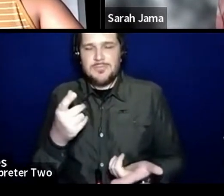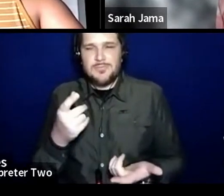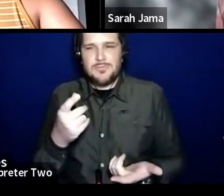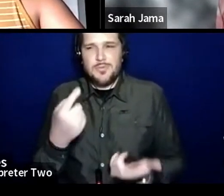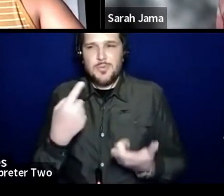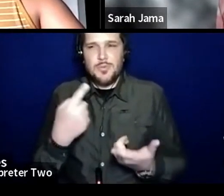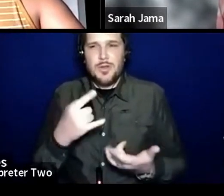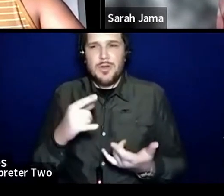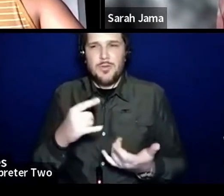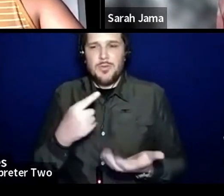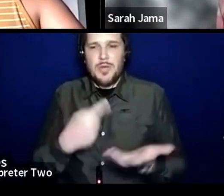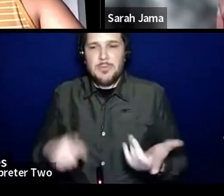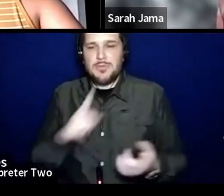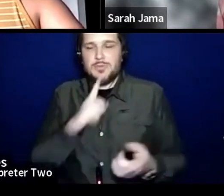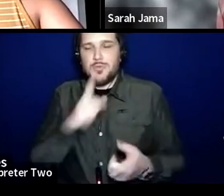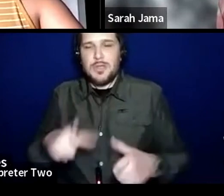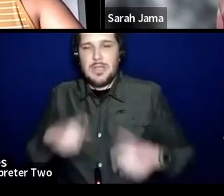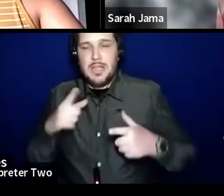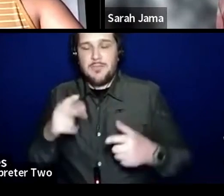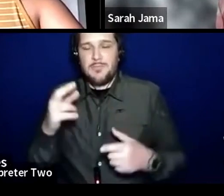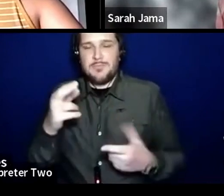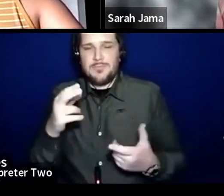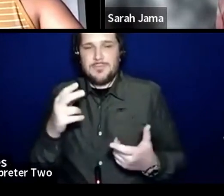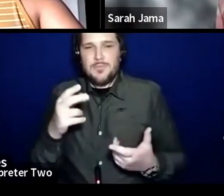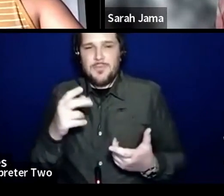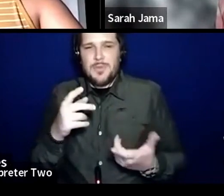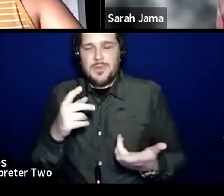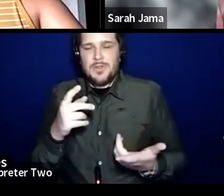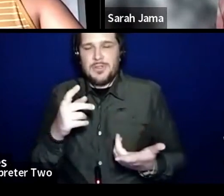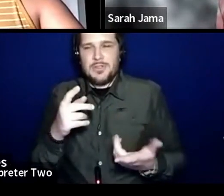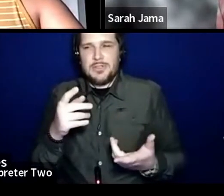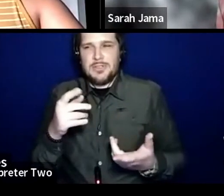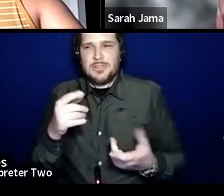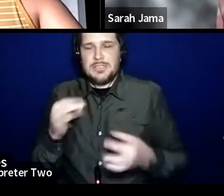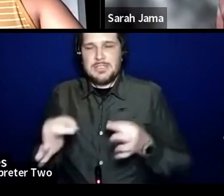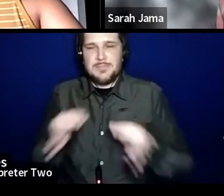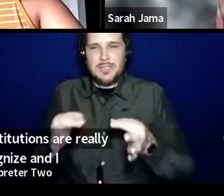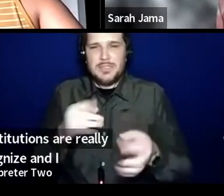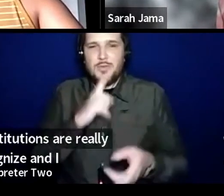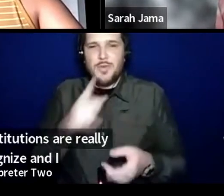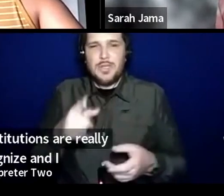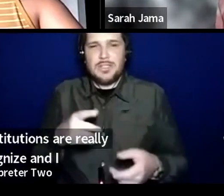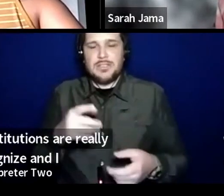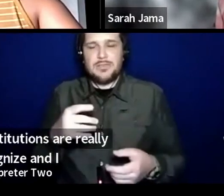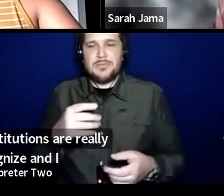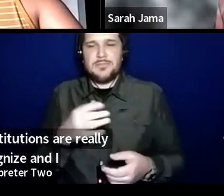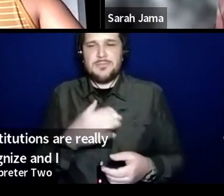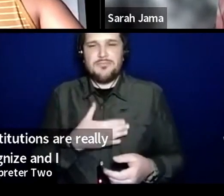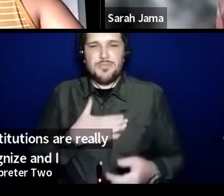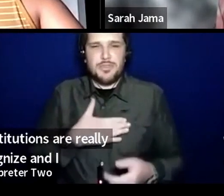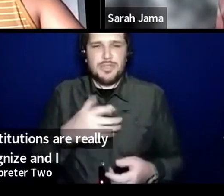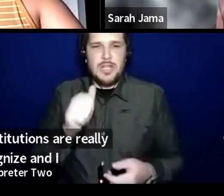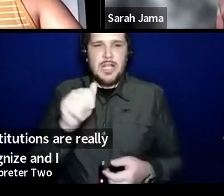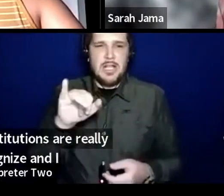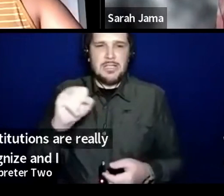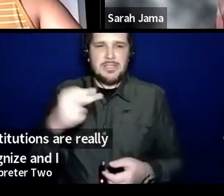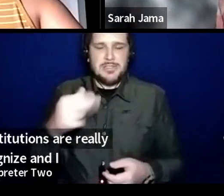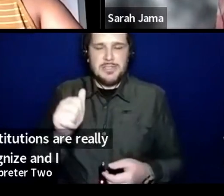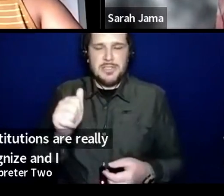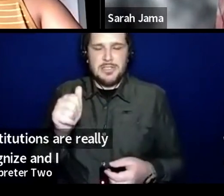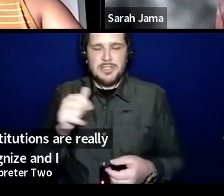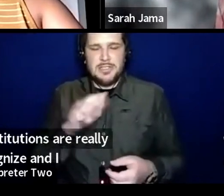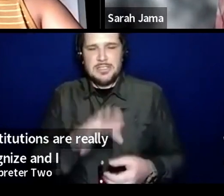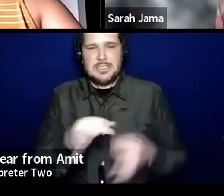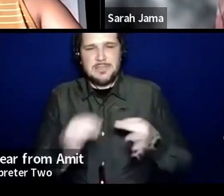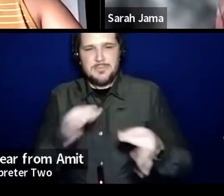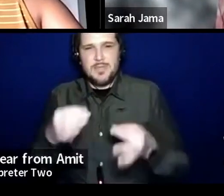And I was really grateful to hear from Amit and Aisha on the really important connections between those places.